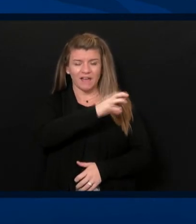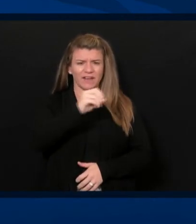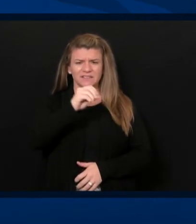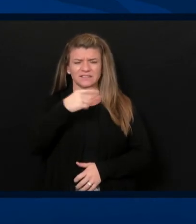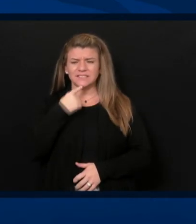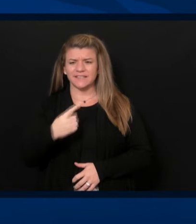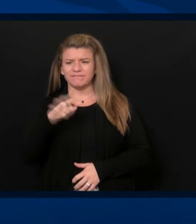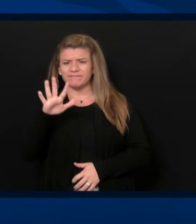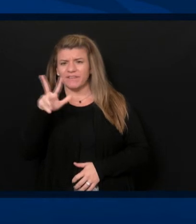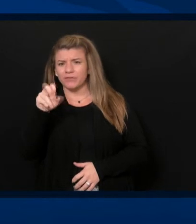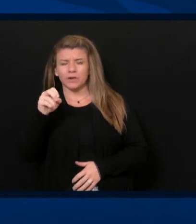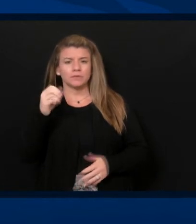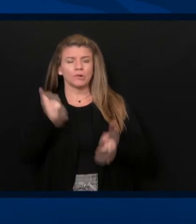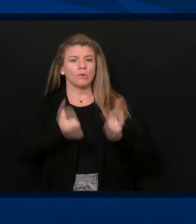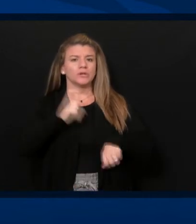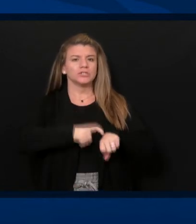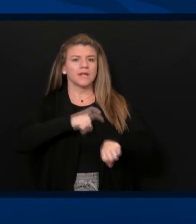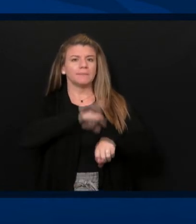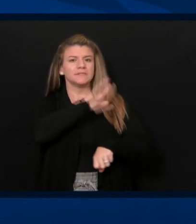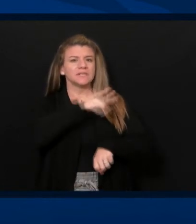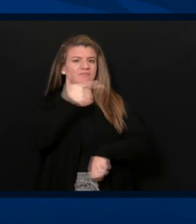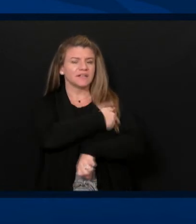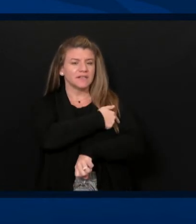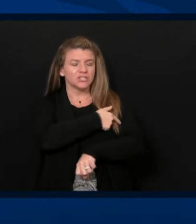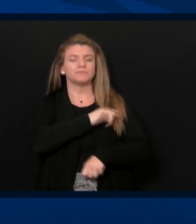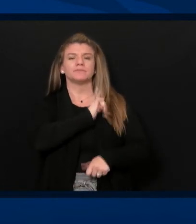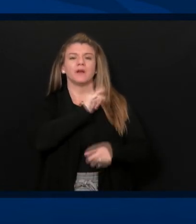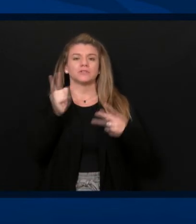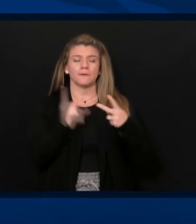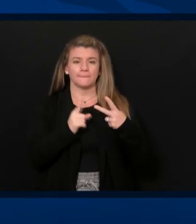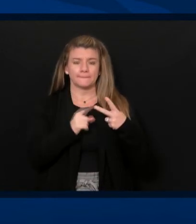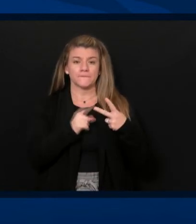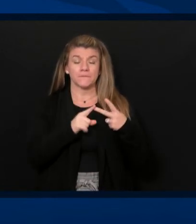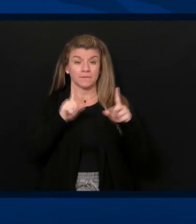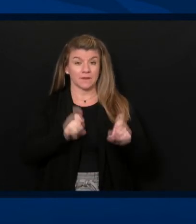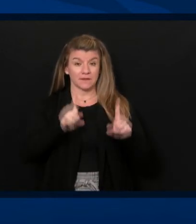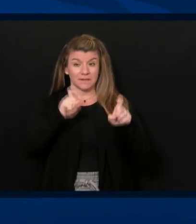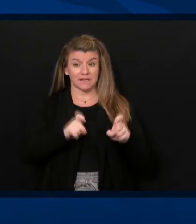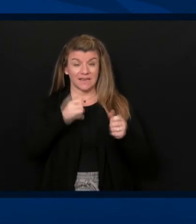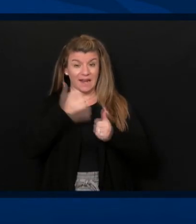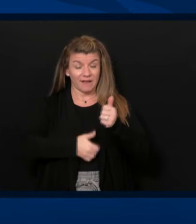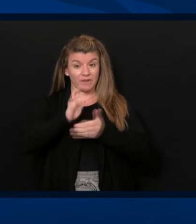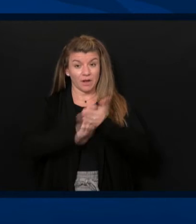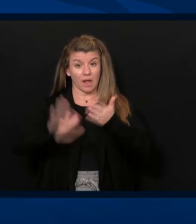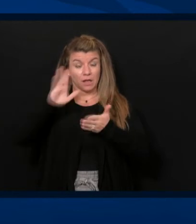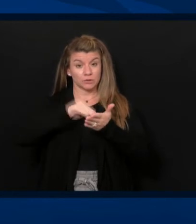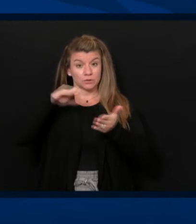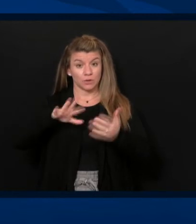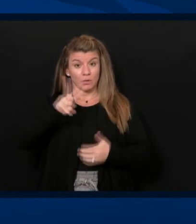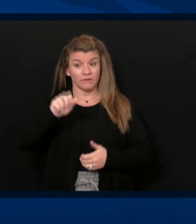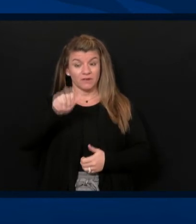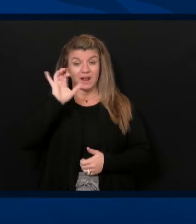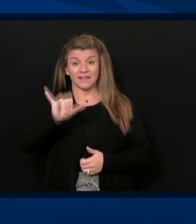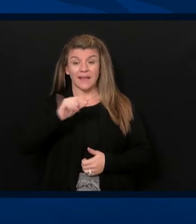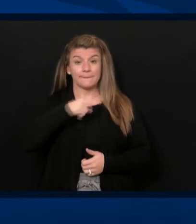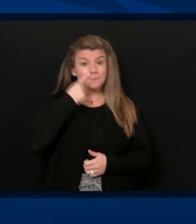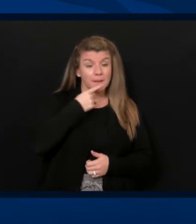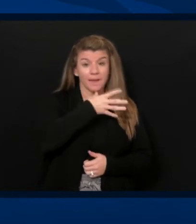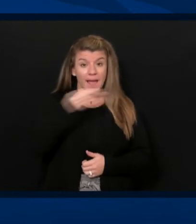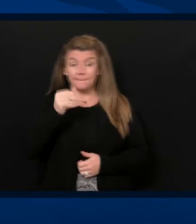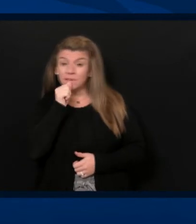5:30. So what time is that happening? Also, testing every college student in West Virginia. Is that both public and